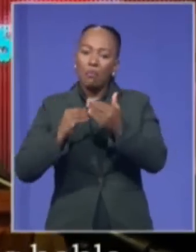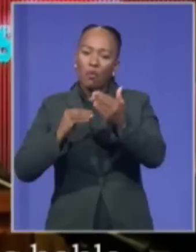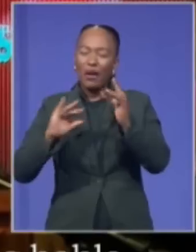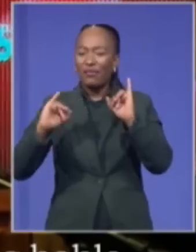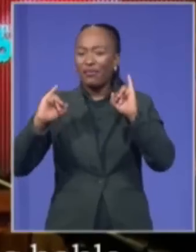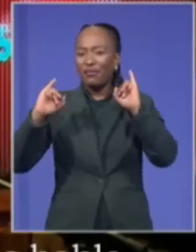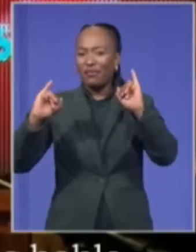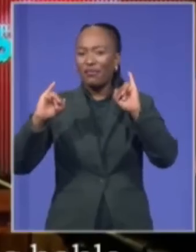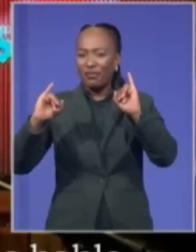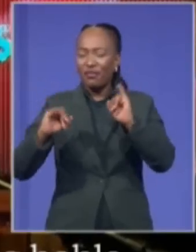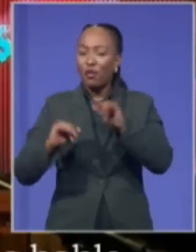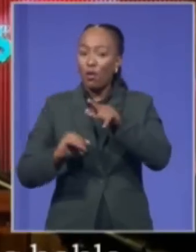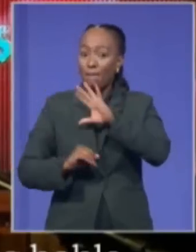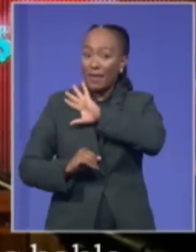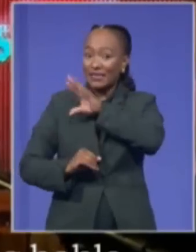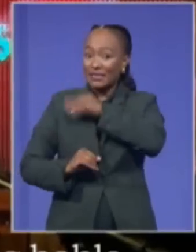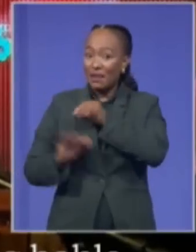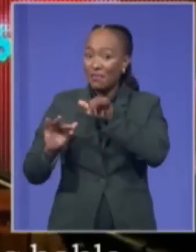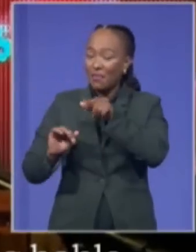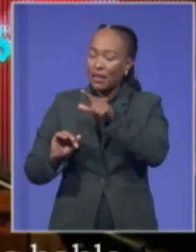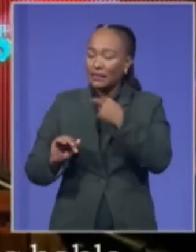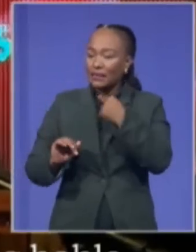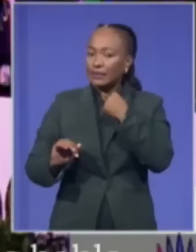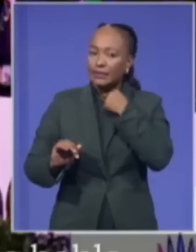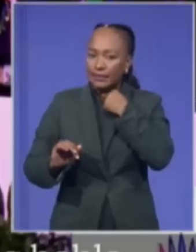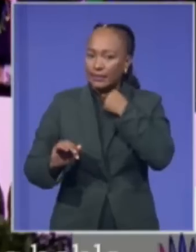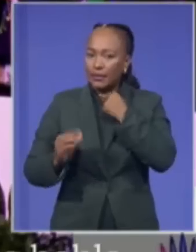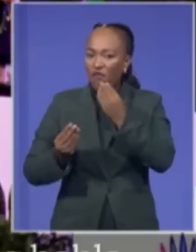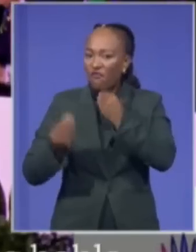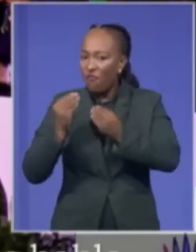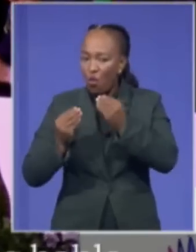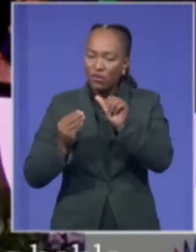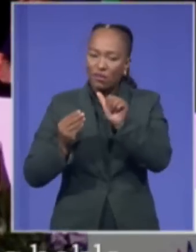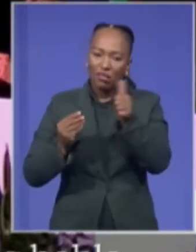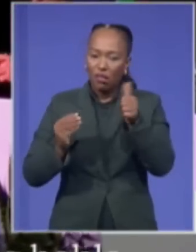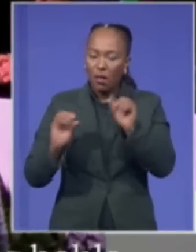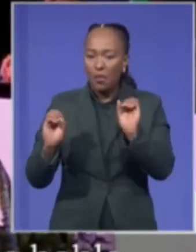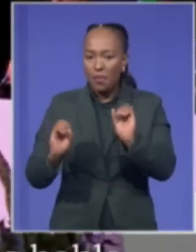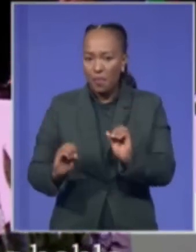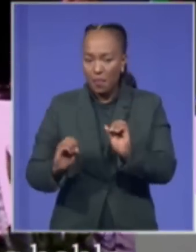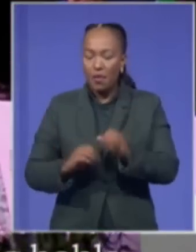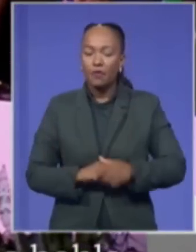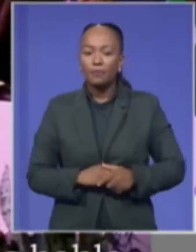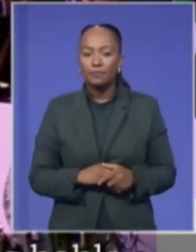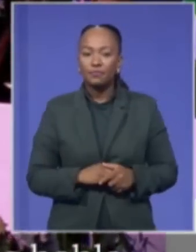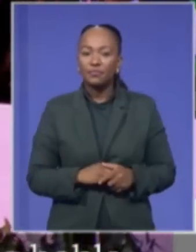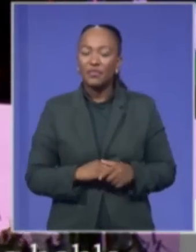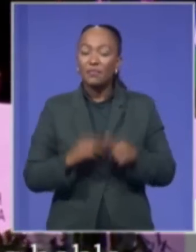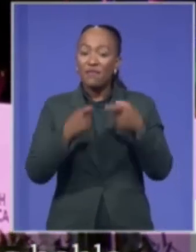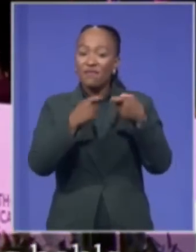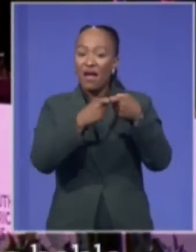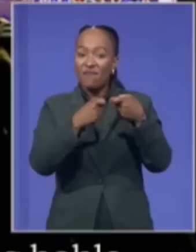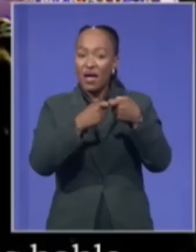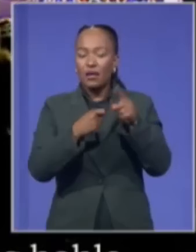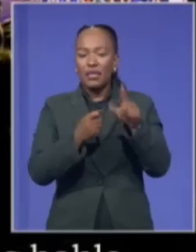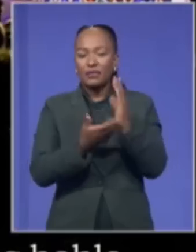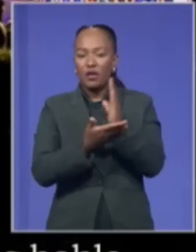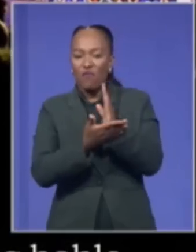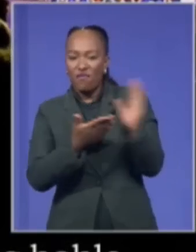the Palestinian people in Gaza. O re diphapang le tsona di lokela ho bellwa ka thoko.